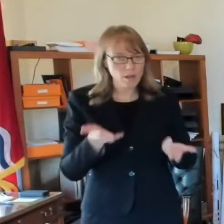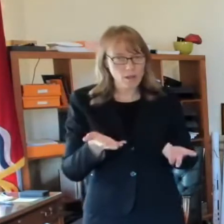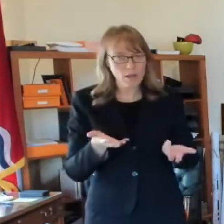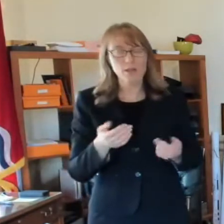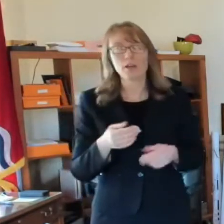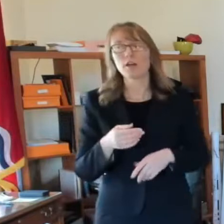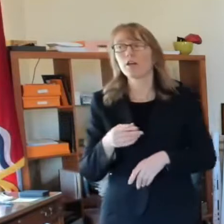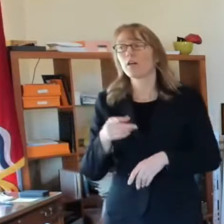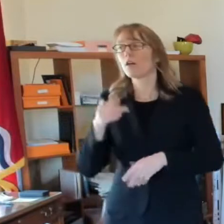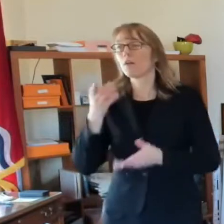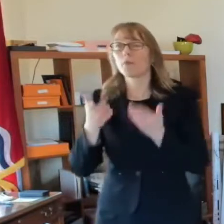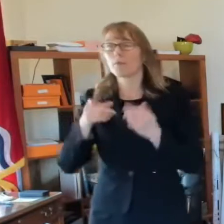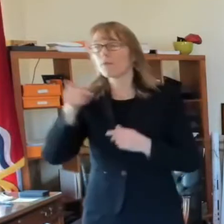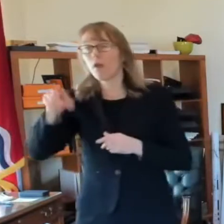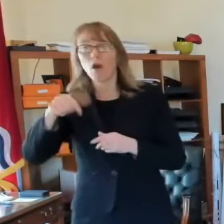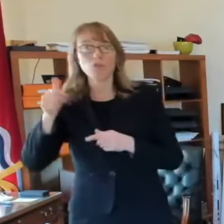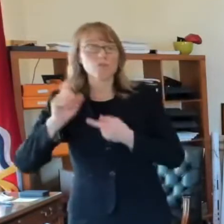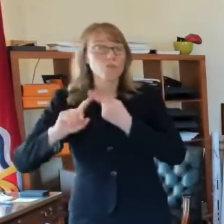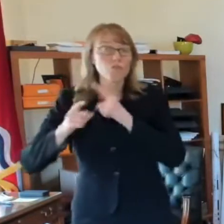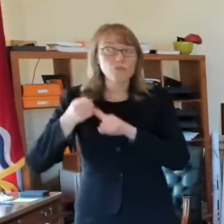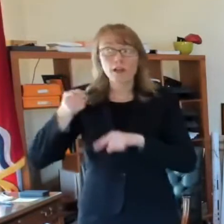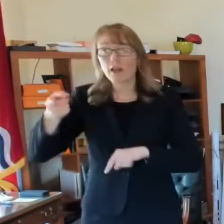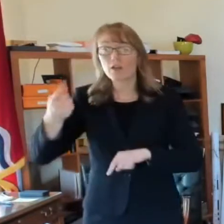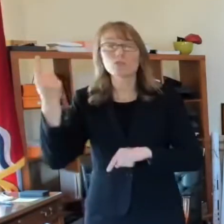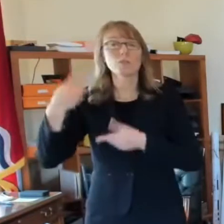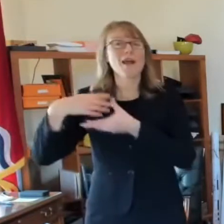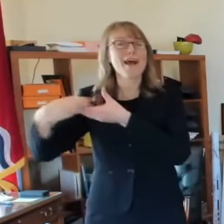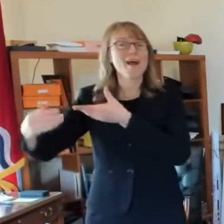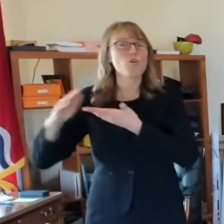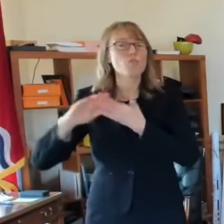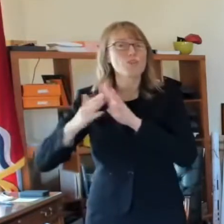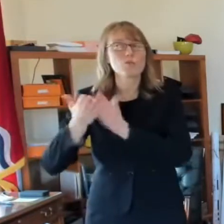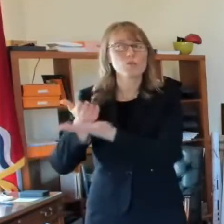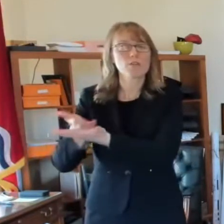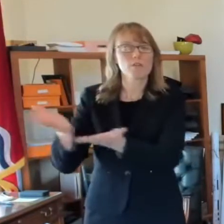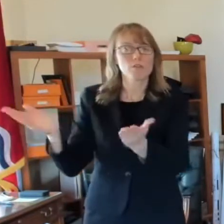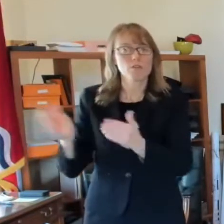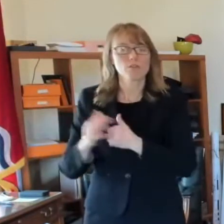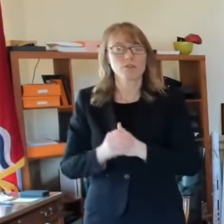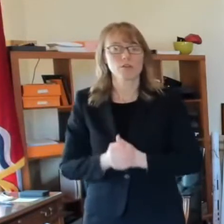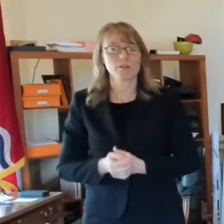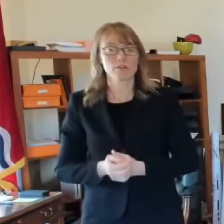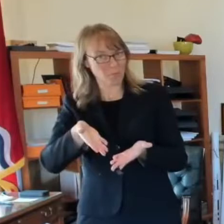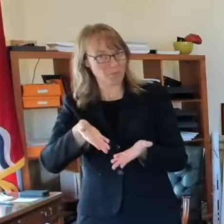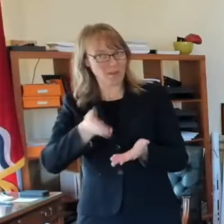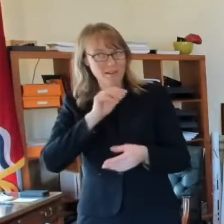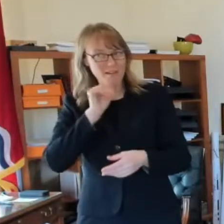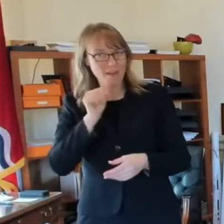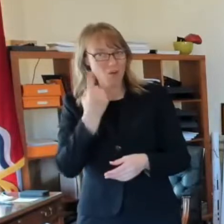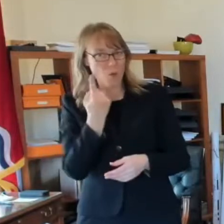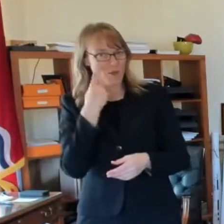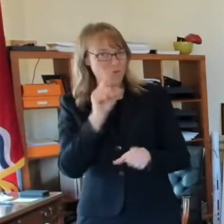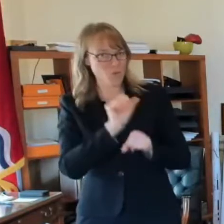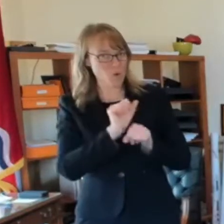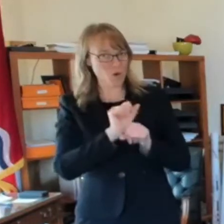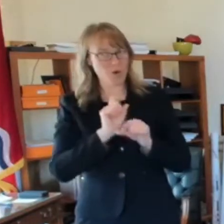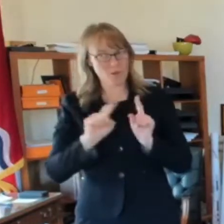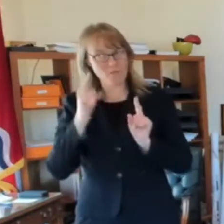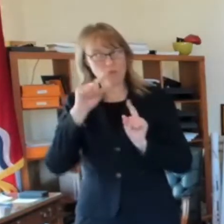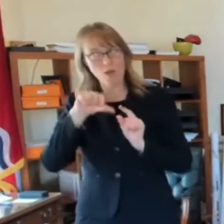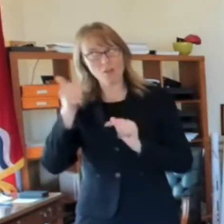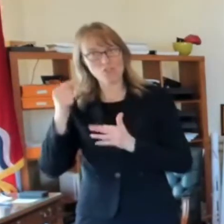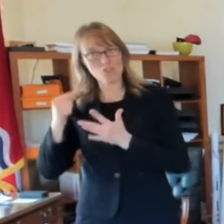up positive. But it's not just about working from home. It's about working from home, staying